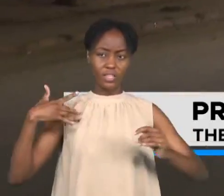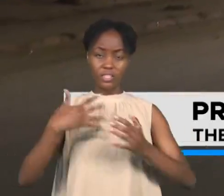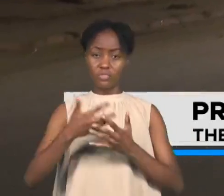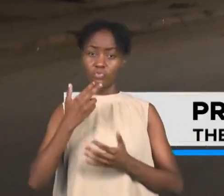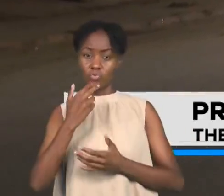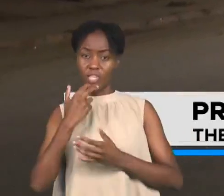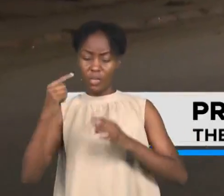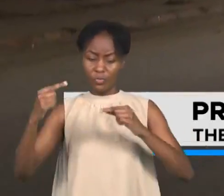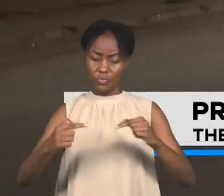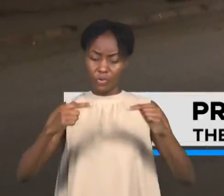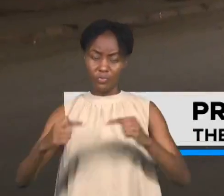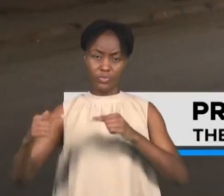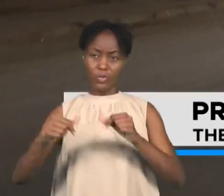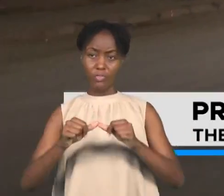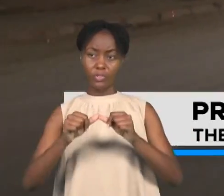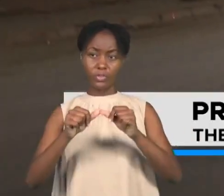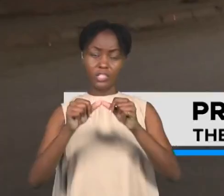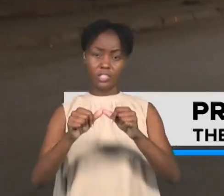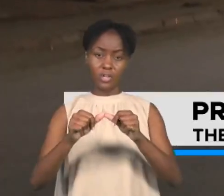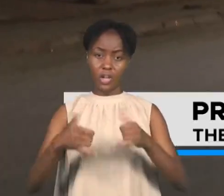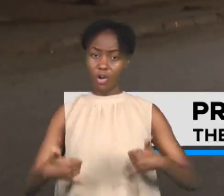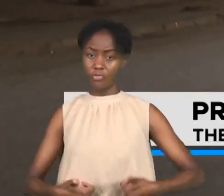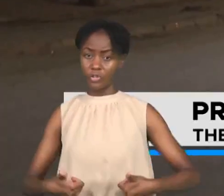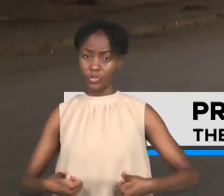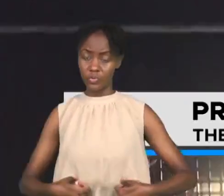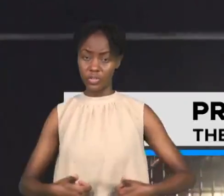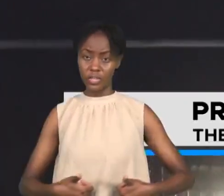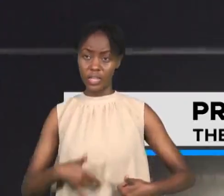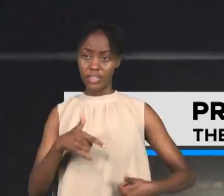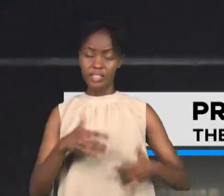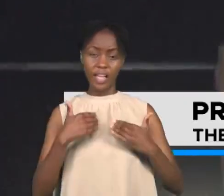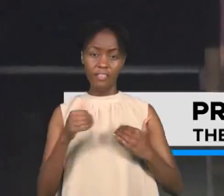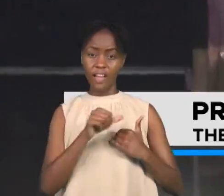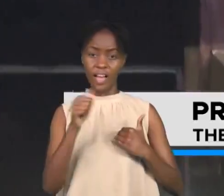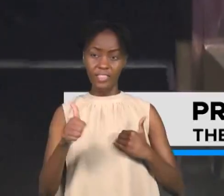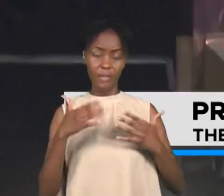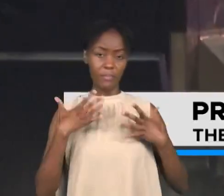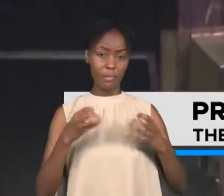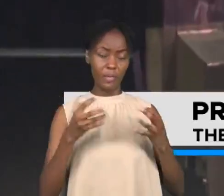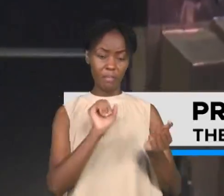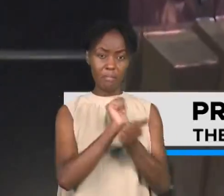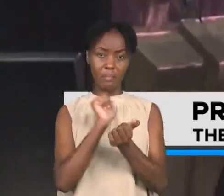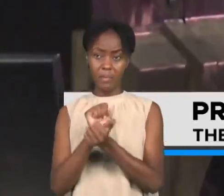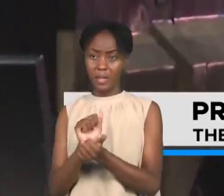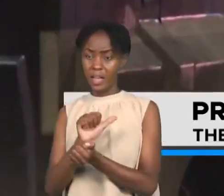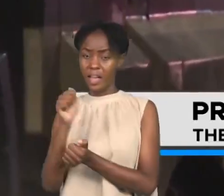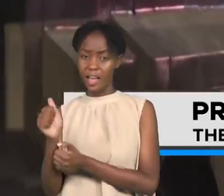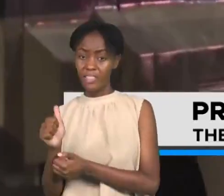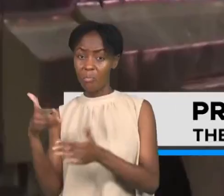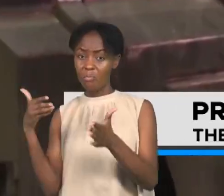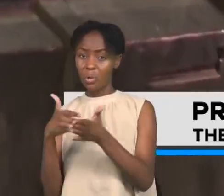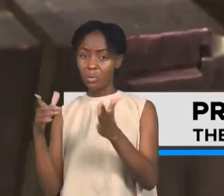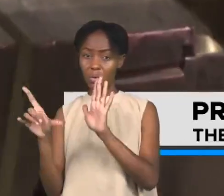confrontations between the police and the defected youths that has led to hundreds of arrests. defying movements restrictions aimed